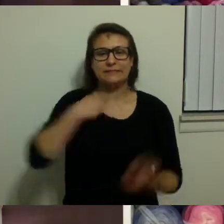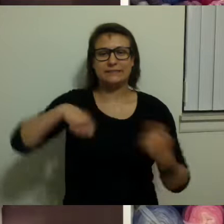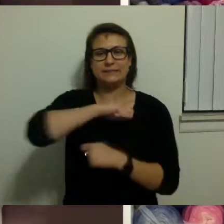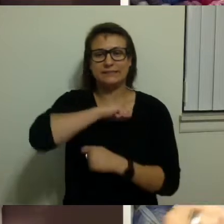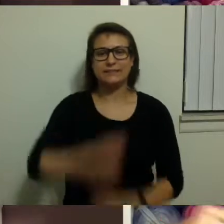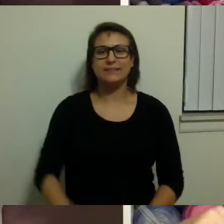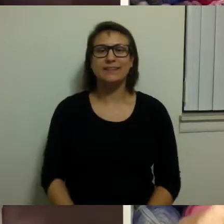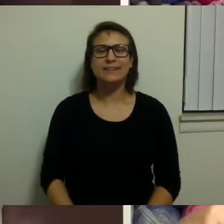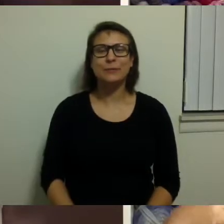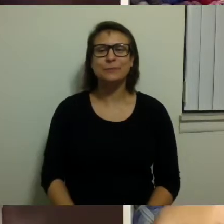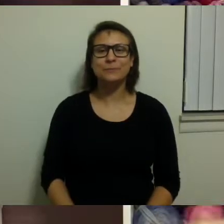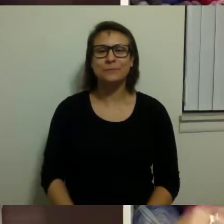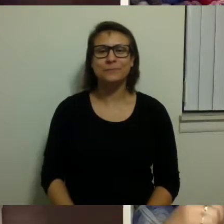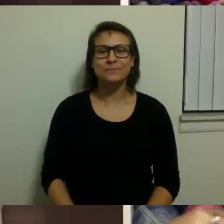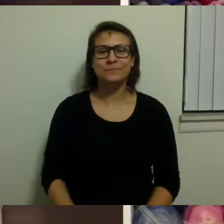It's backwards.